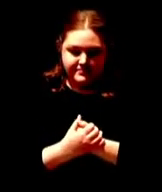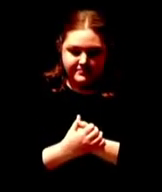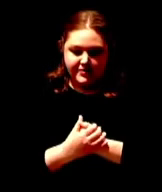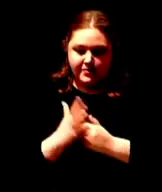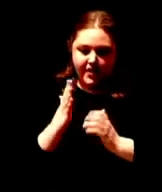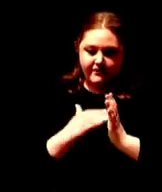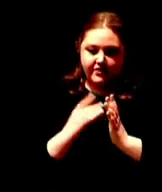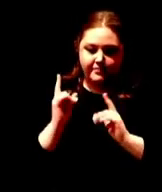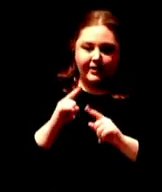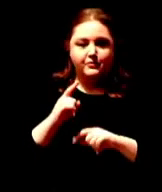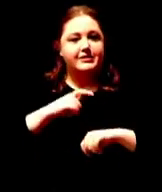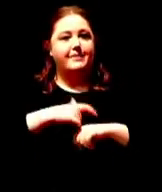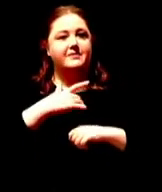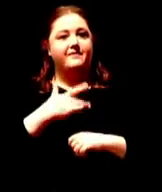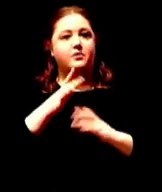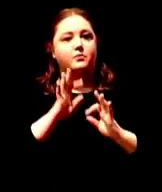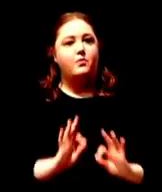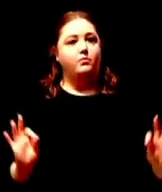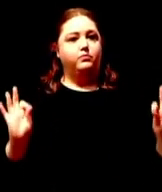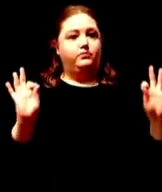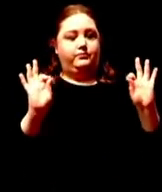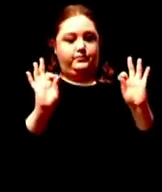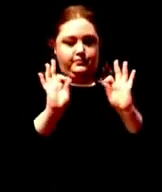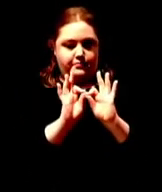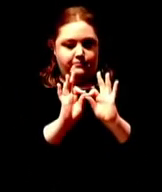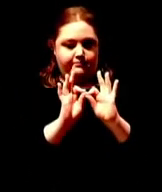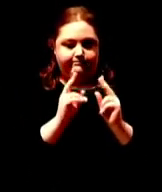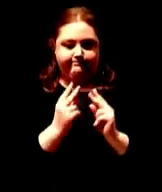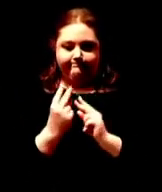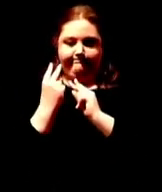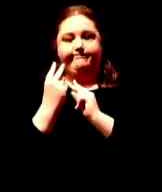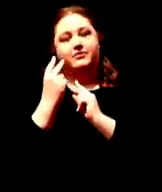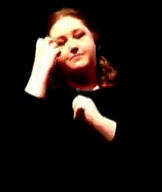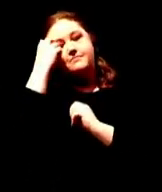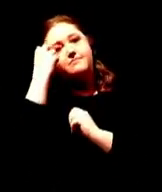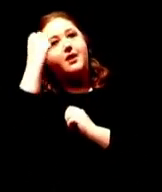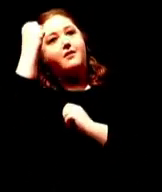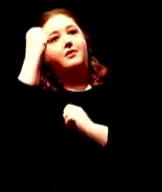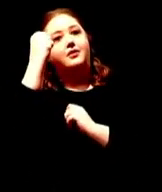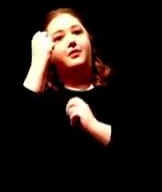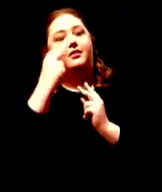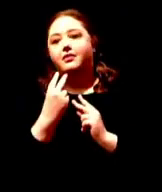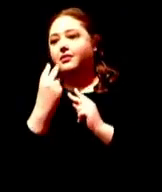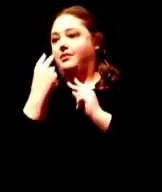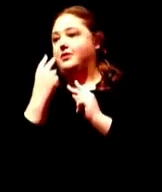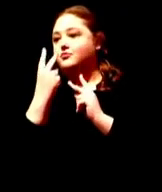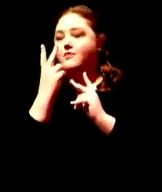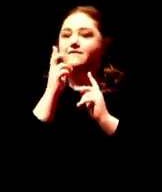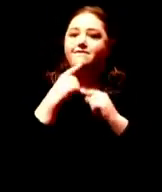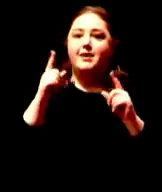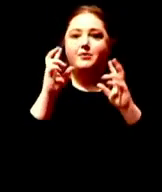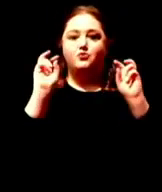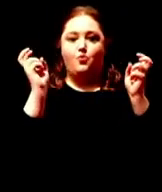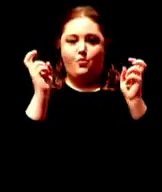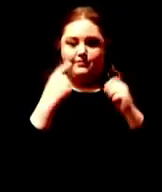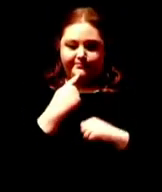our lives that seem so important to us. And these memories always bring me back to a famous quote that says,